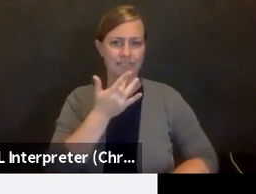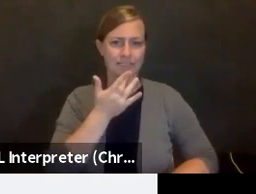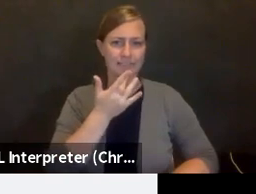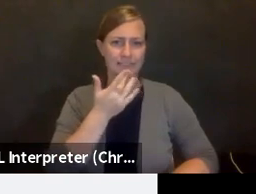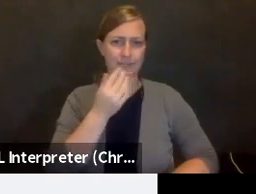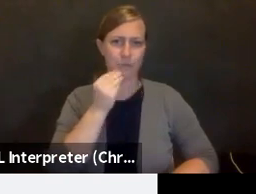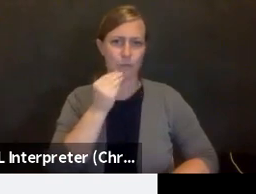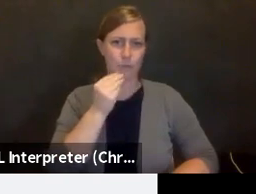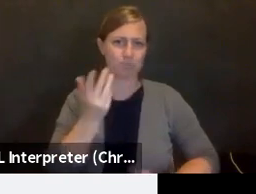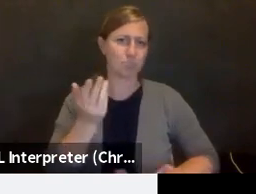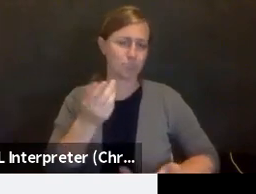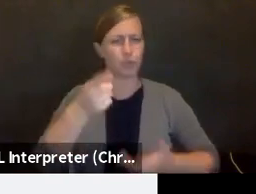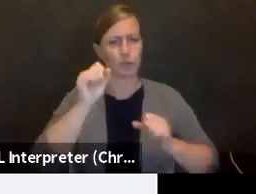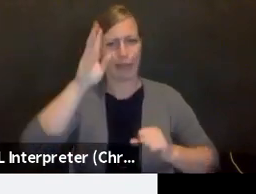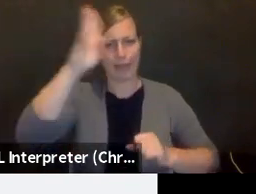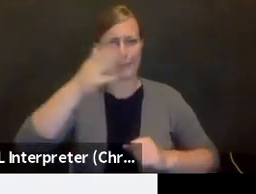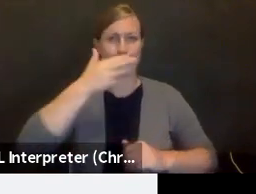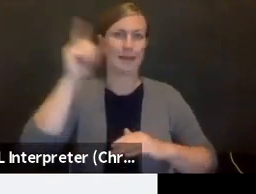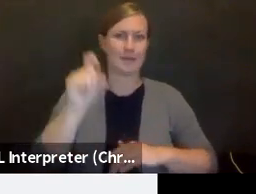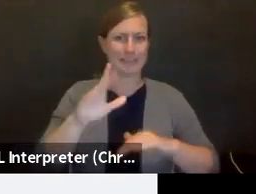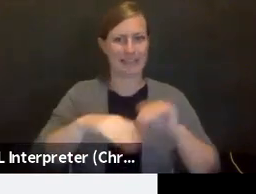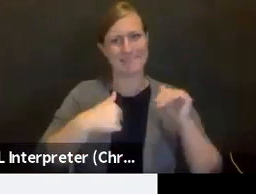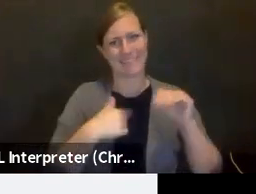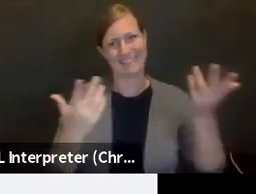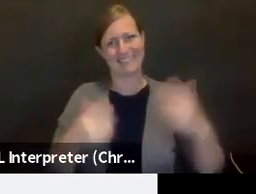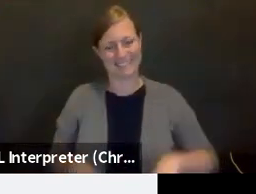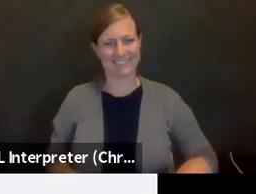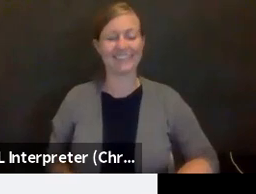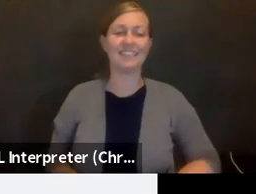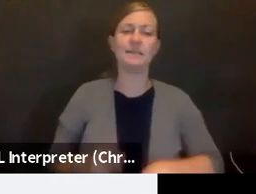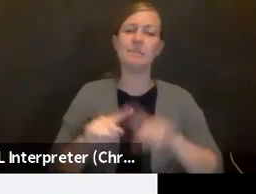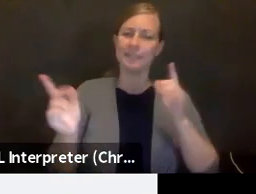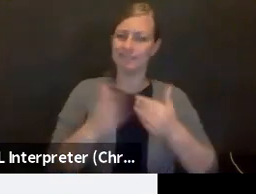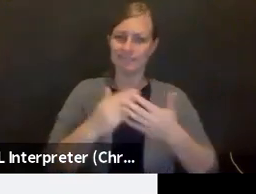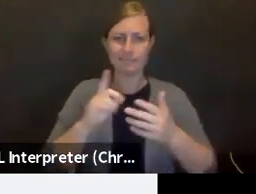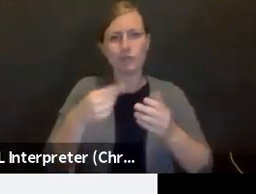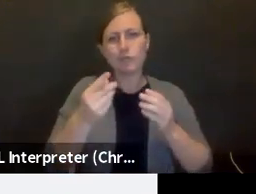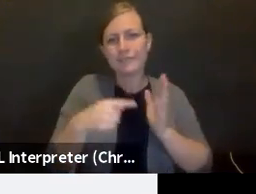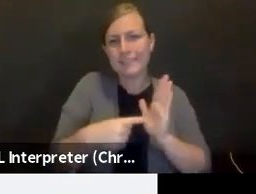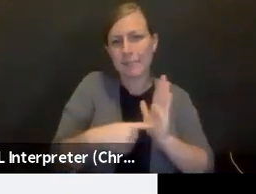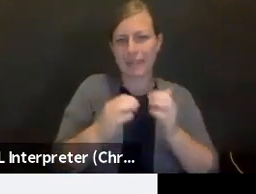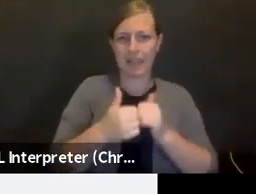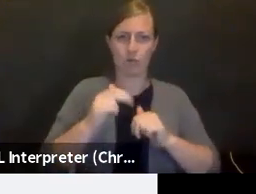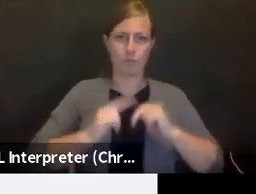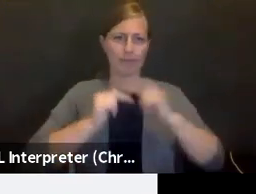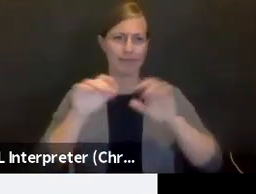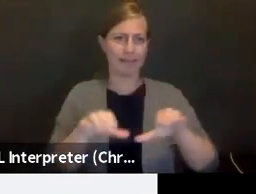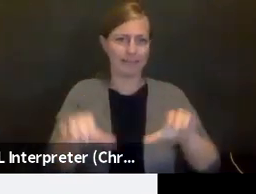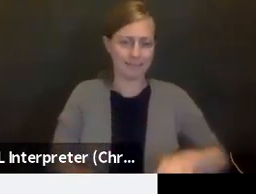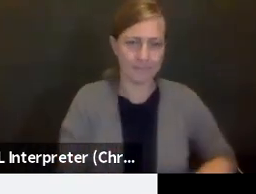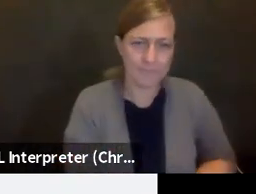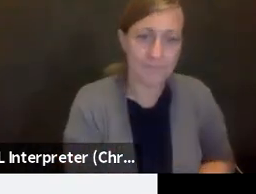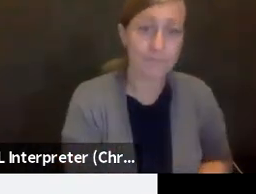food? And you'll come up with way better questions than I have. But this is just a sample of how to build an activity. You'll notice